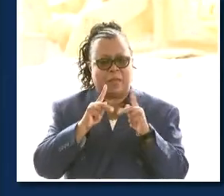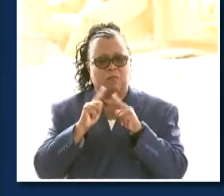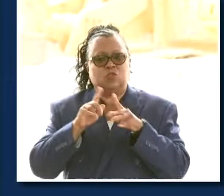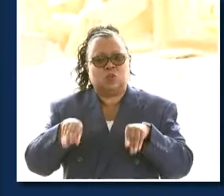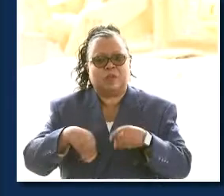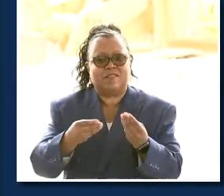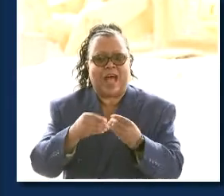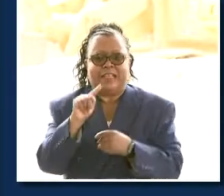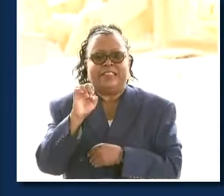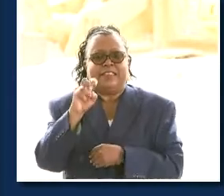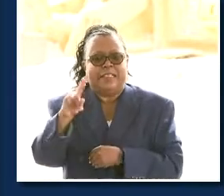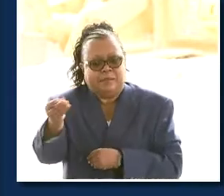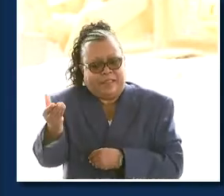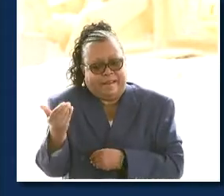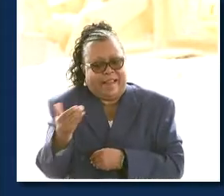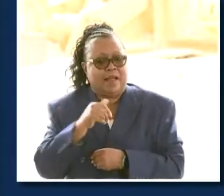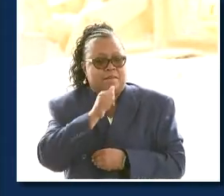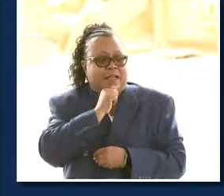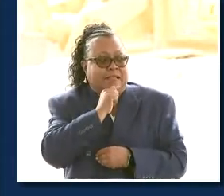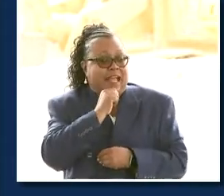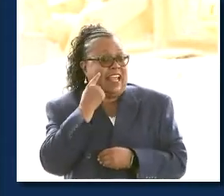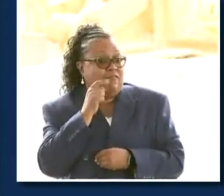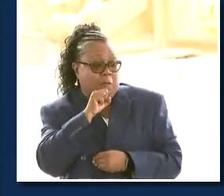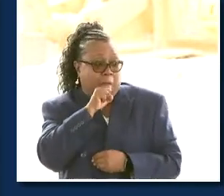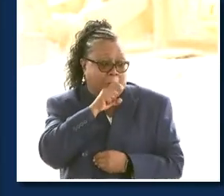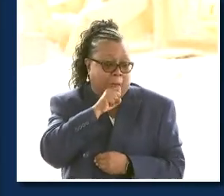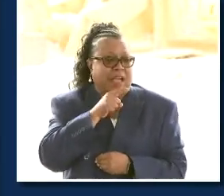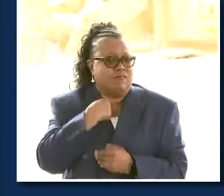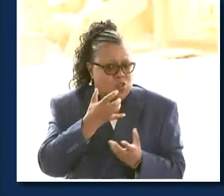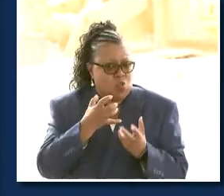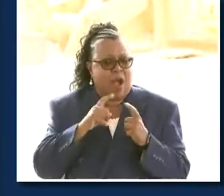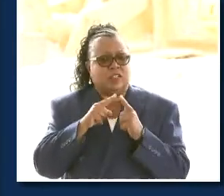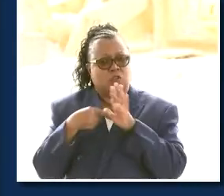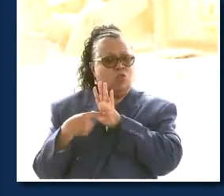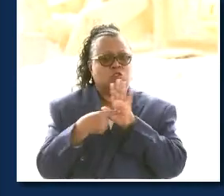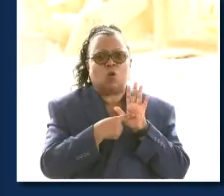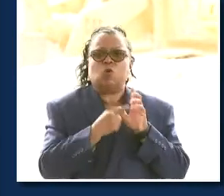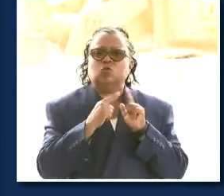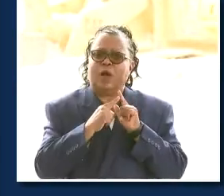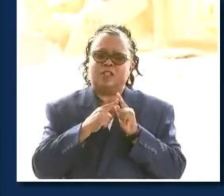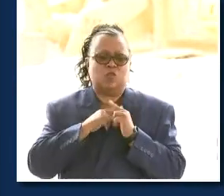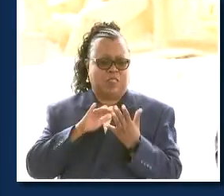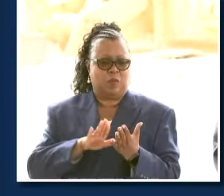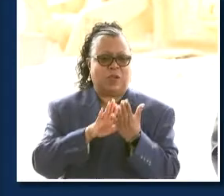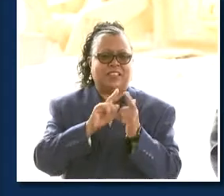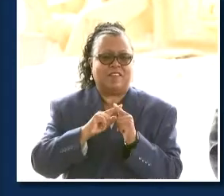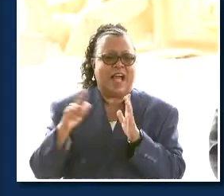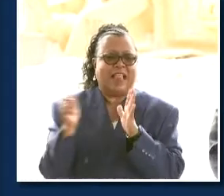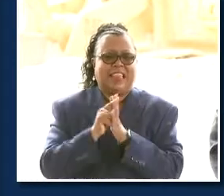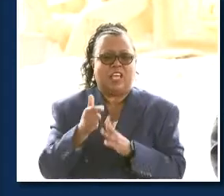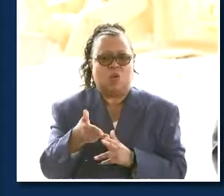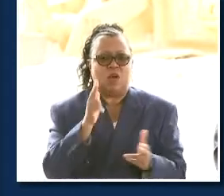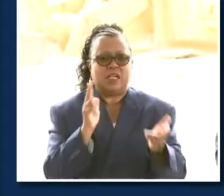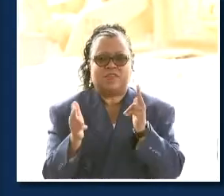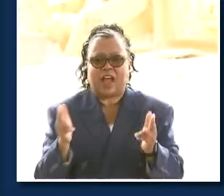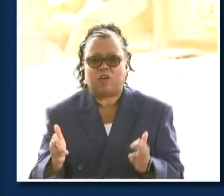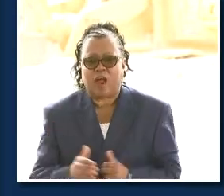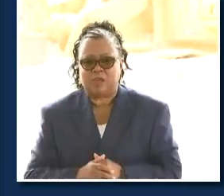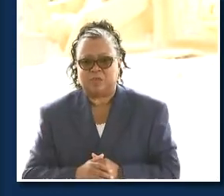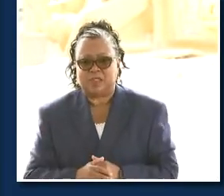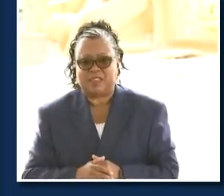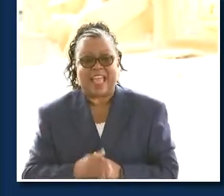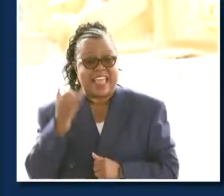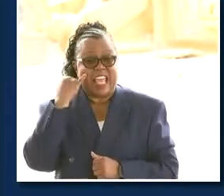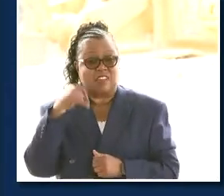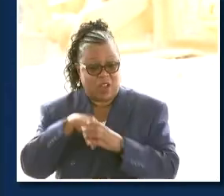to provide tips, anonymous if you so desire, to point us to the presence of illegal firearms.